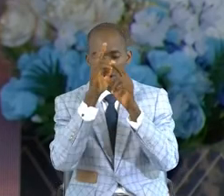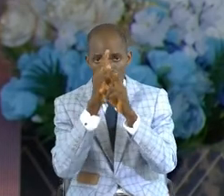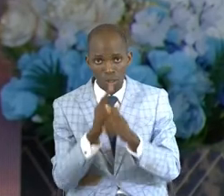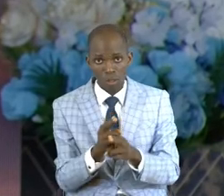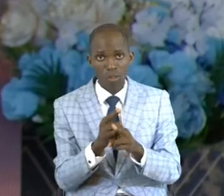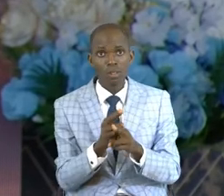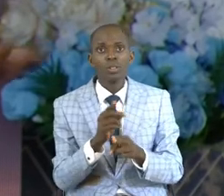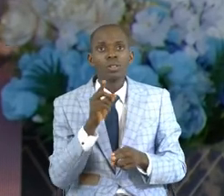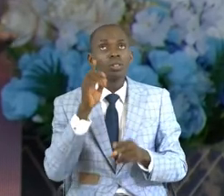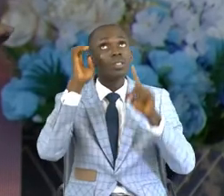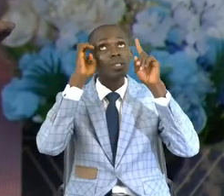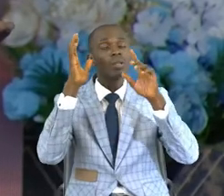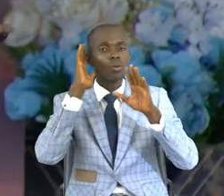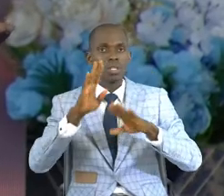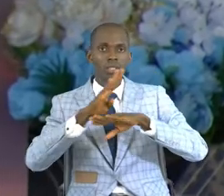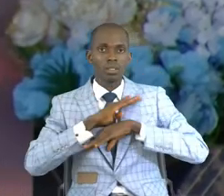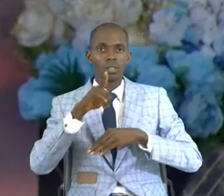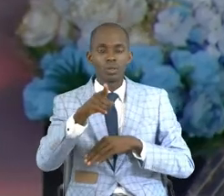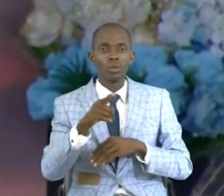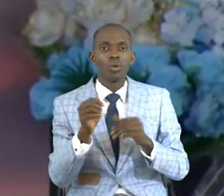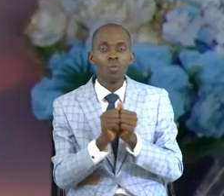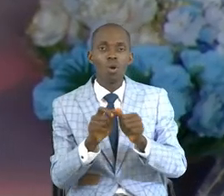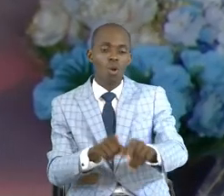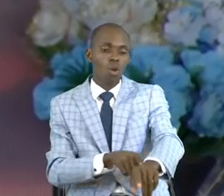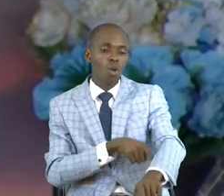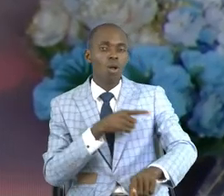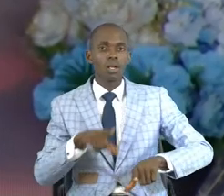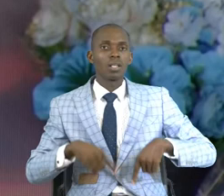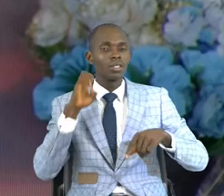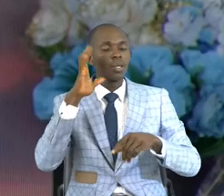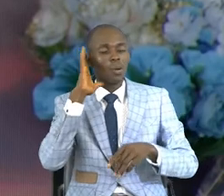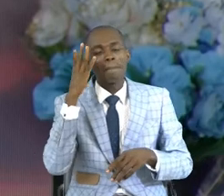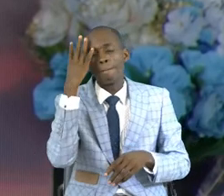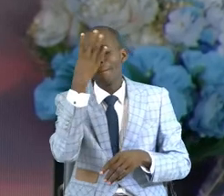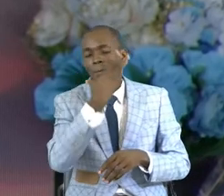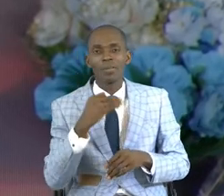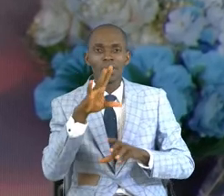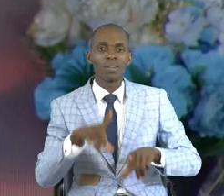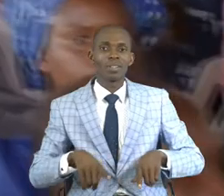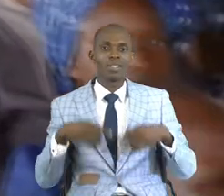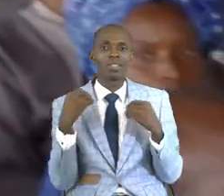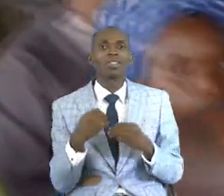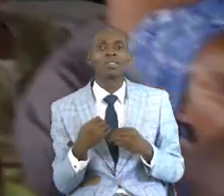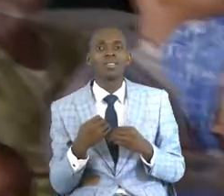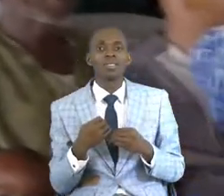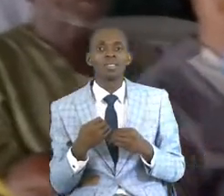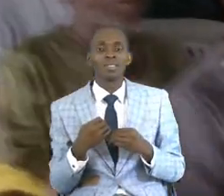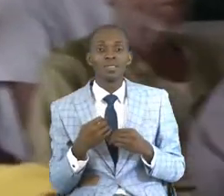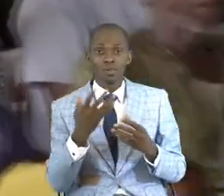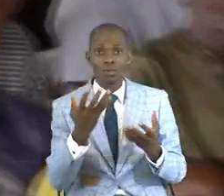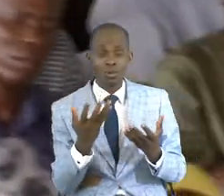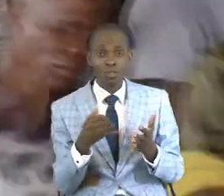satisfy you, and with long life, he'll beautify your life. Yeah. Are you there? Yeah. Where are you